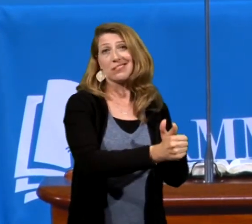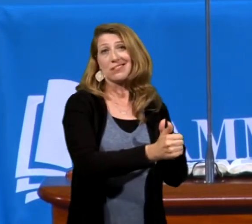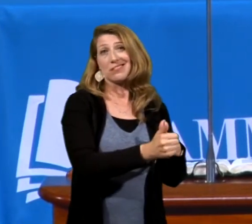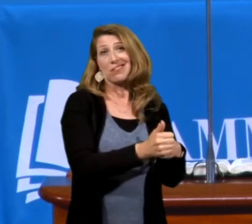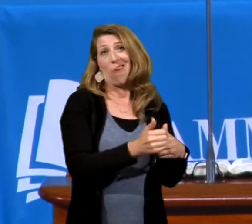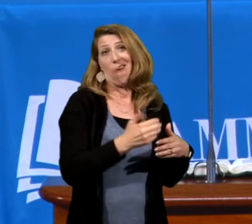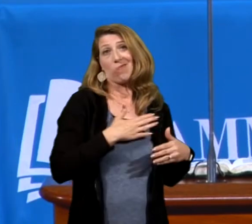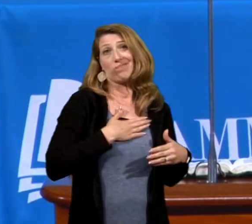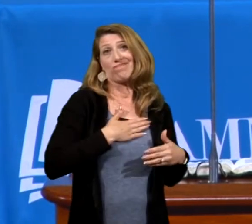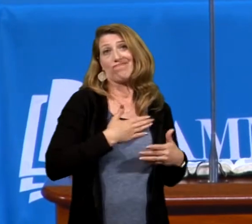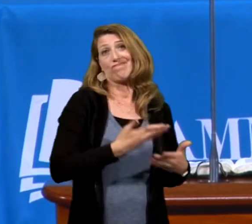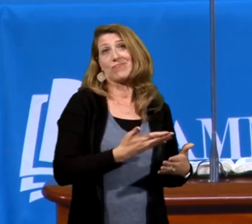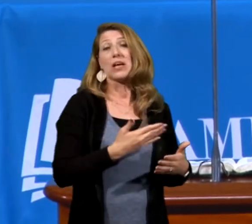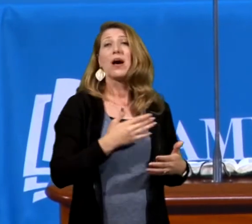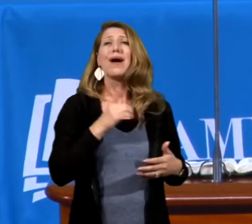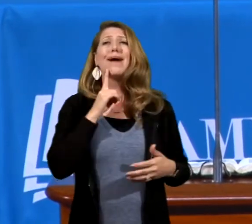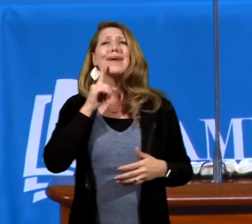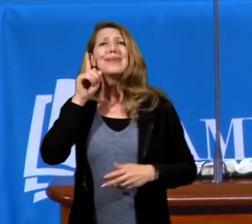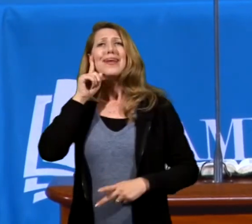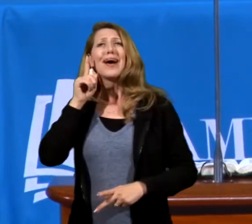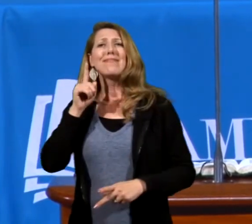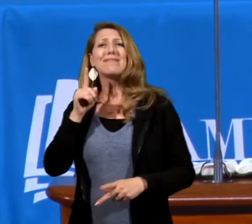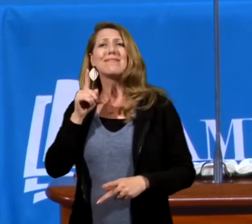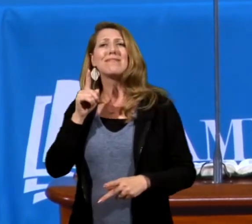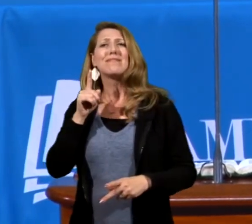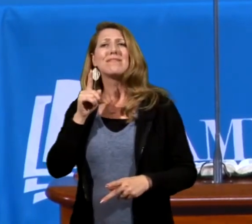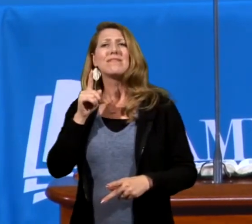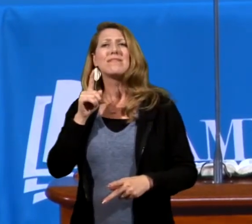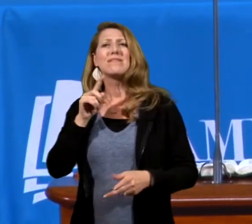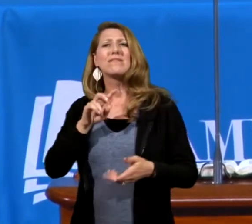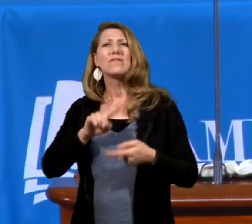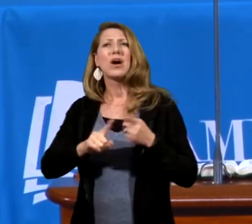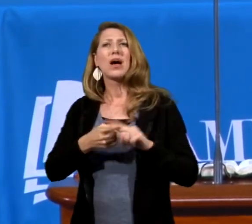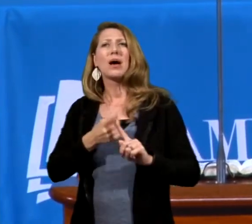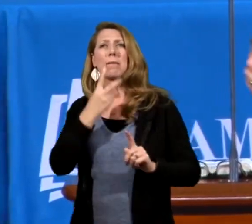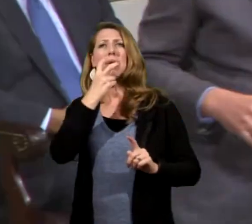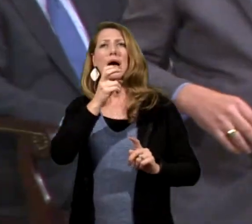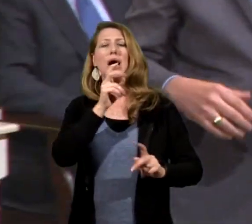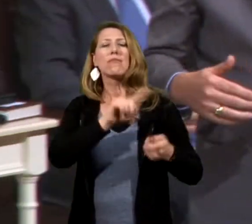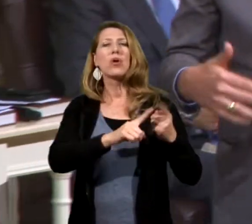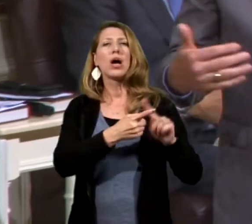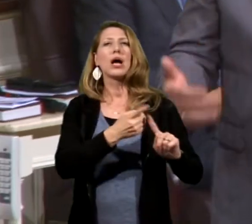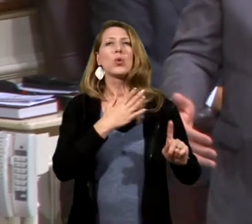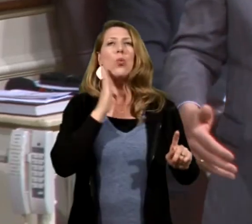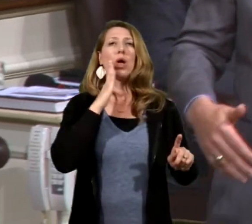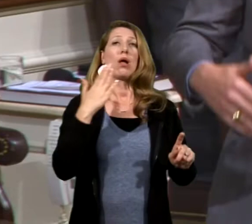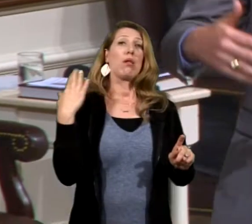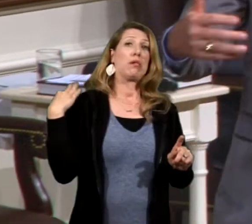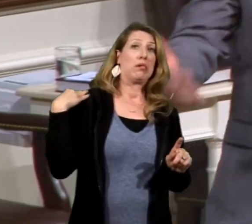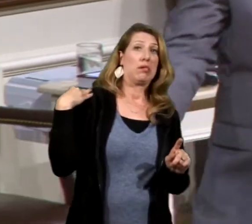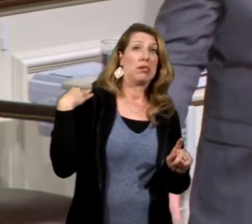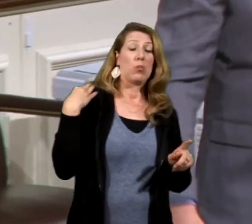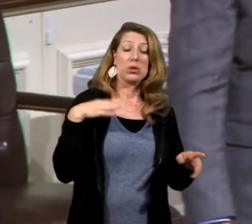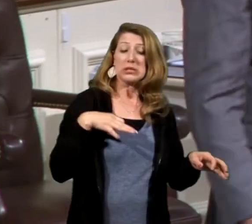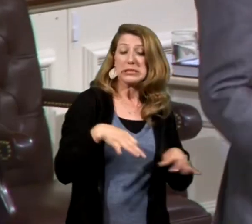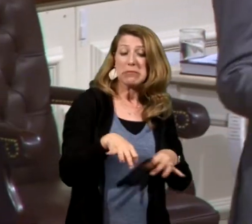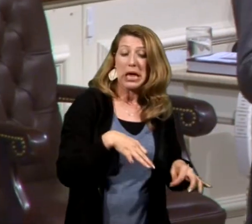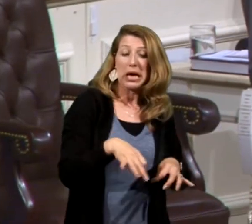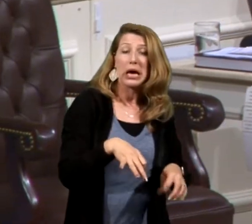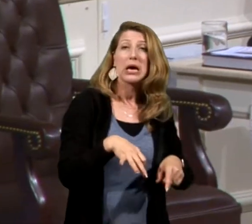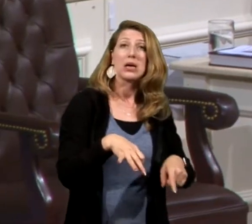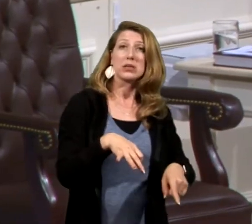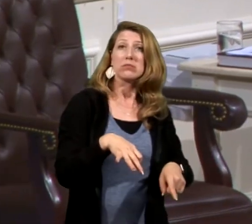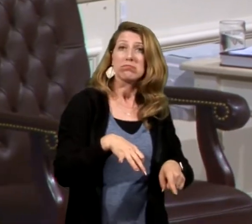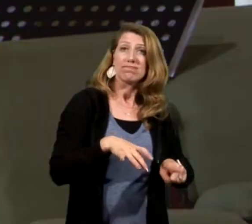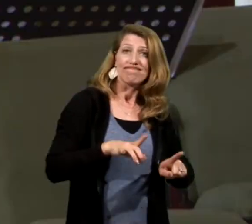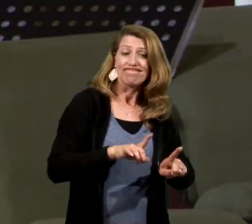led. I've had deaf friends, and they'll put their hand on my shoulder or put their hand on my arm and walk, and I'll say, "There's a step here," or what have you. They